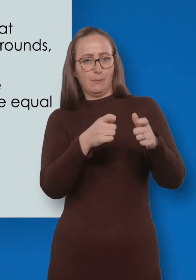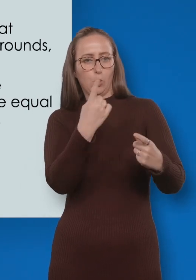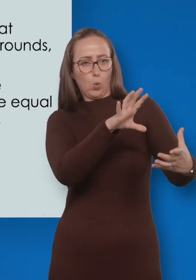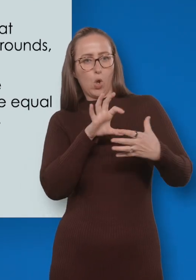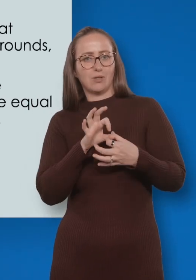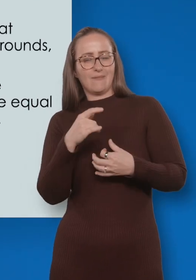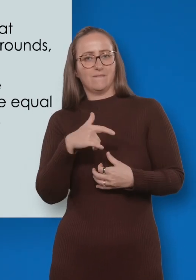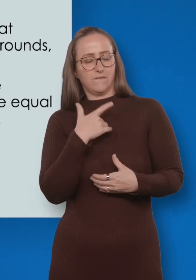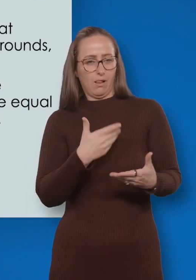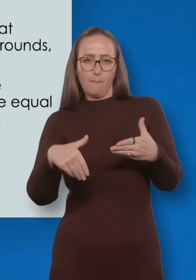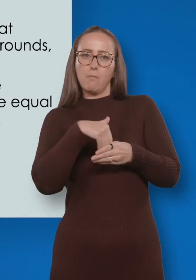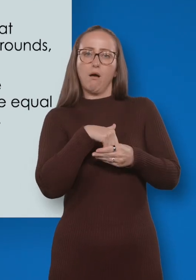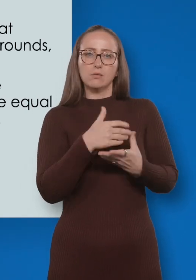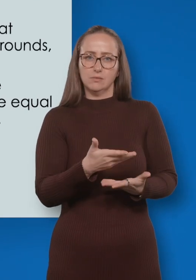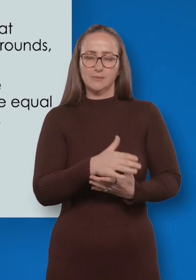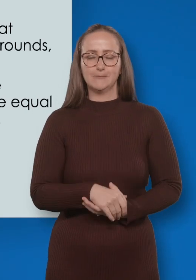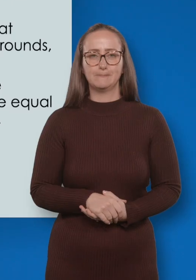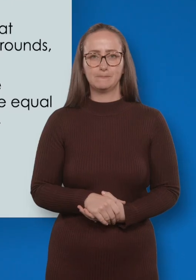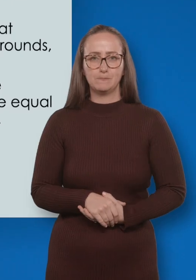contact with us as a team. So